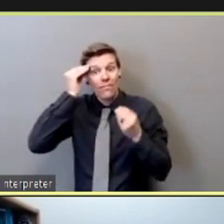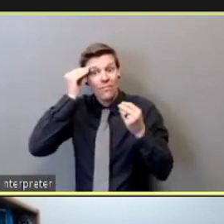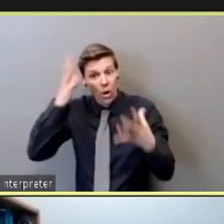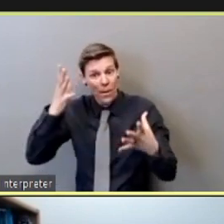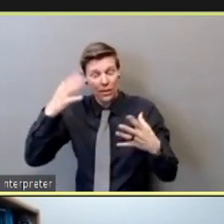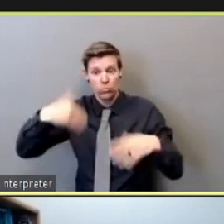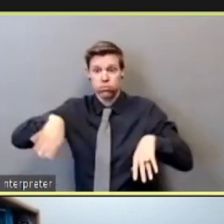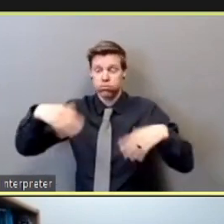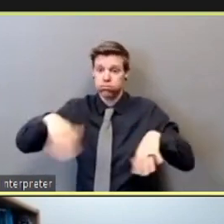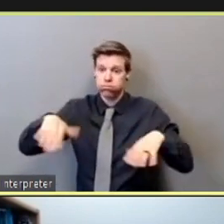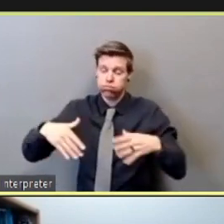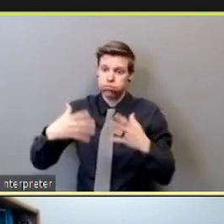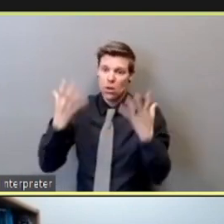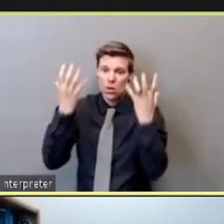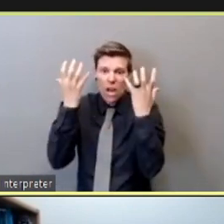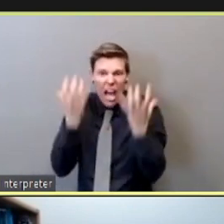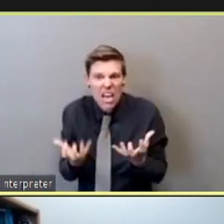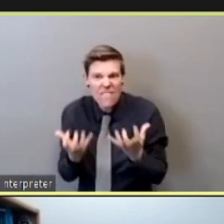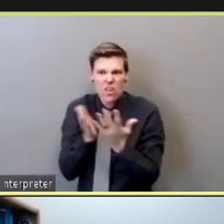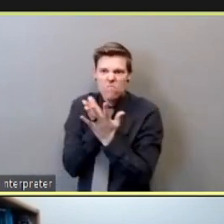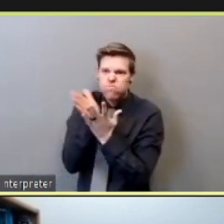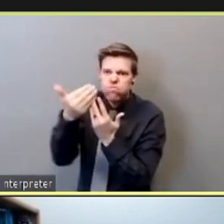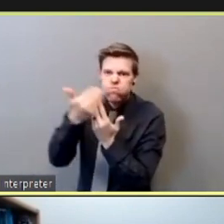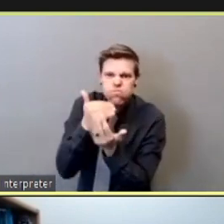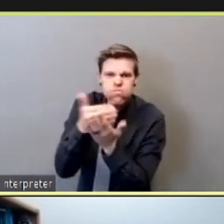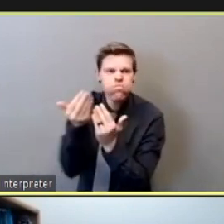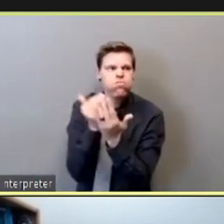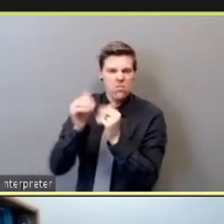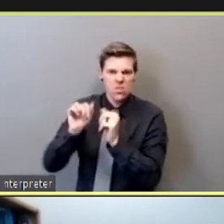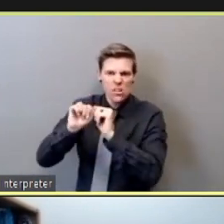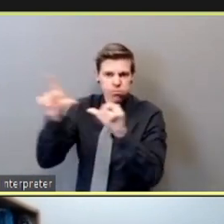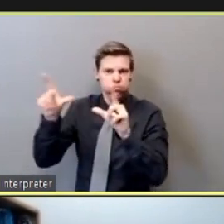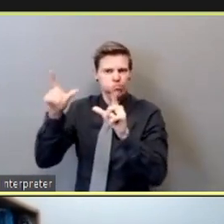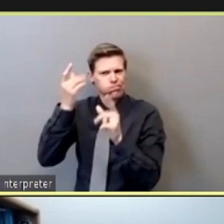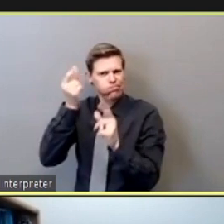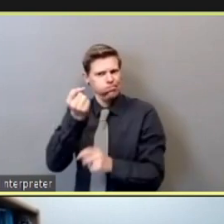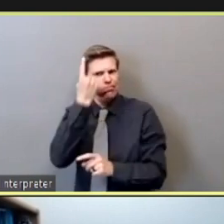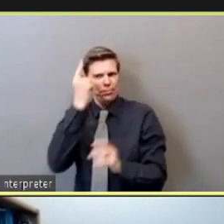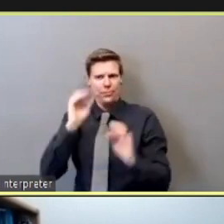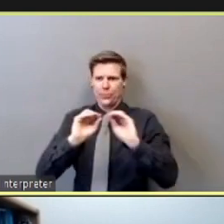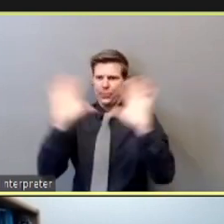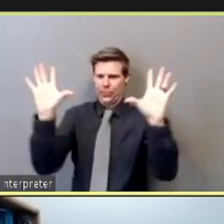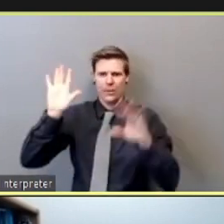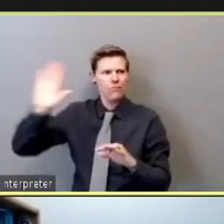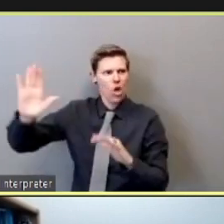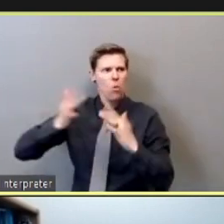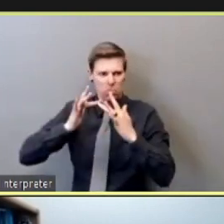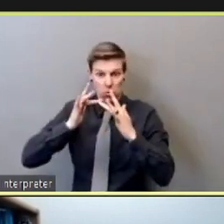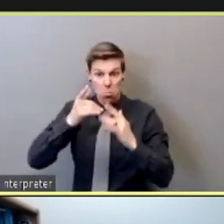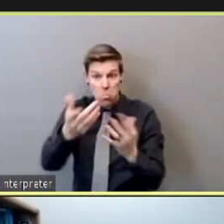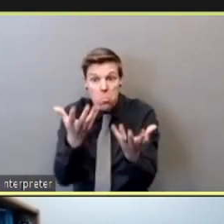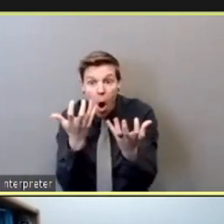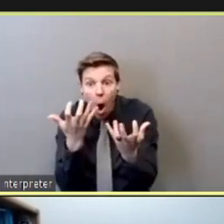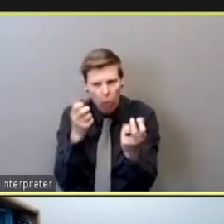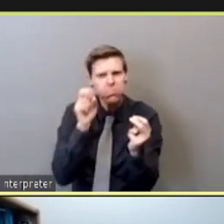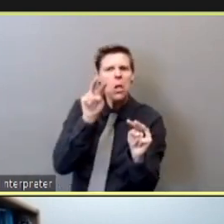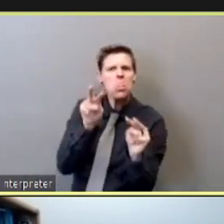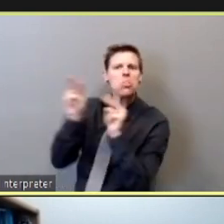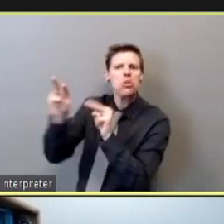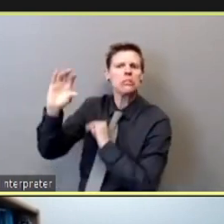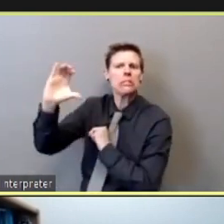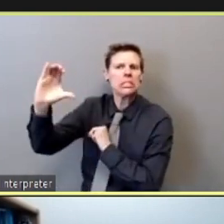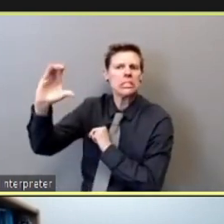useful and easy to use. So if you're looking for a data dashboard, I would recommend this one. To date, there's